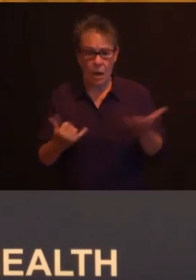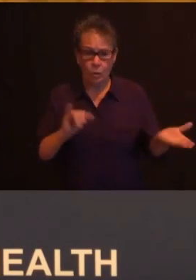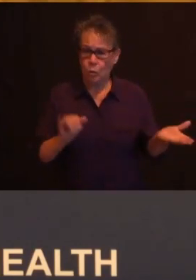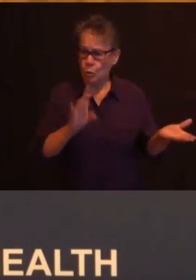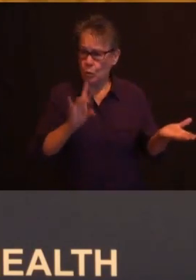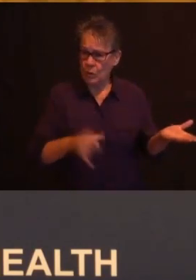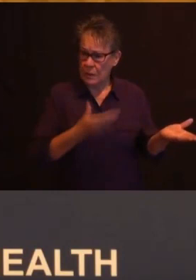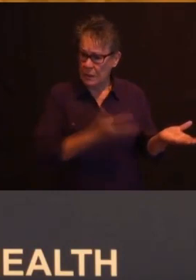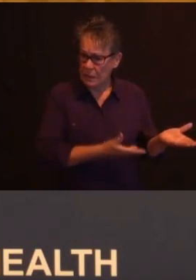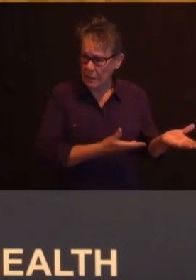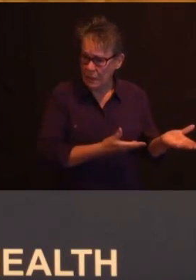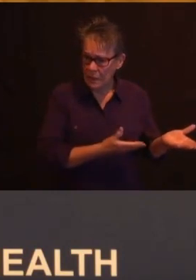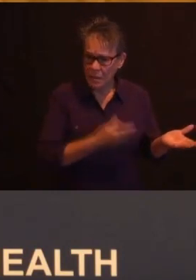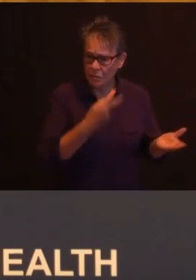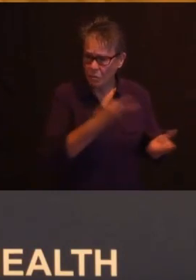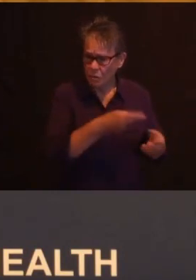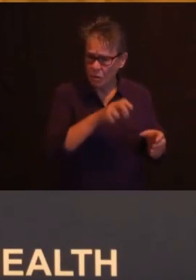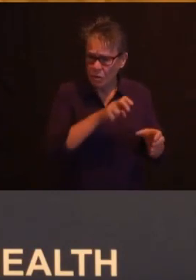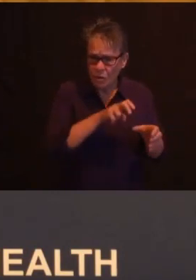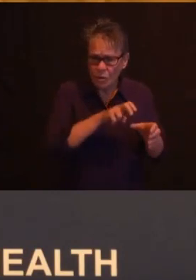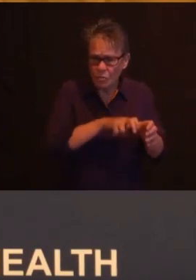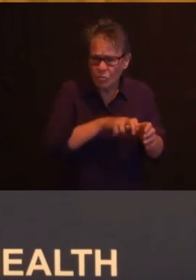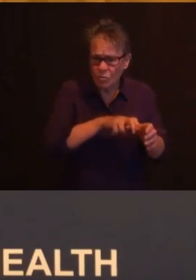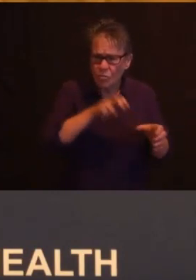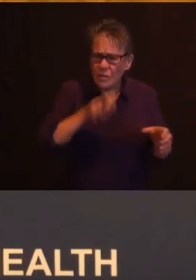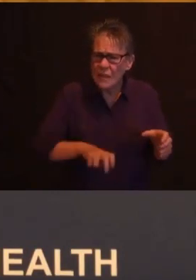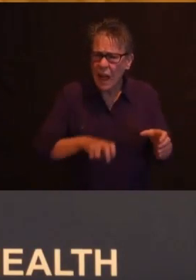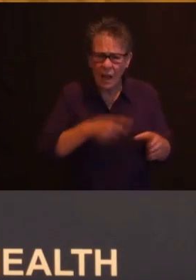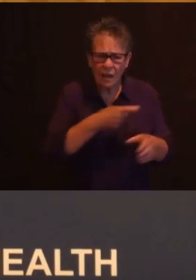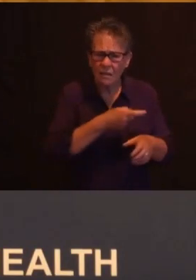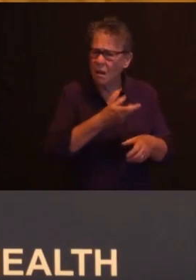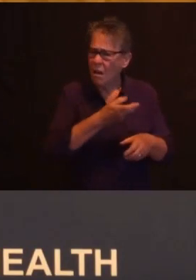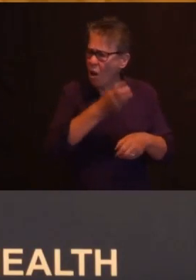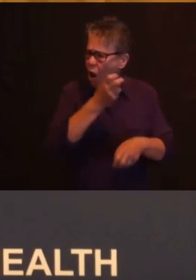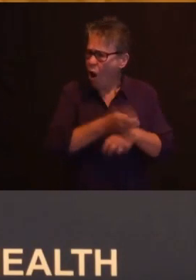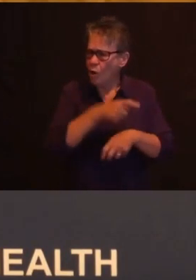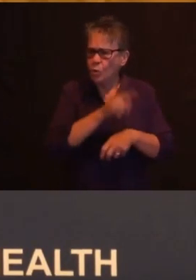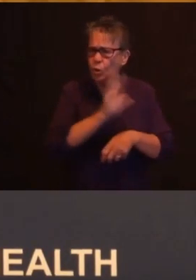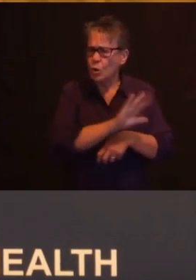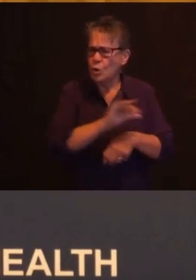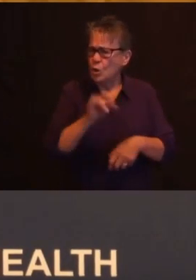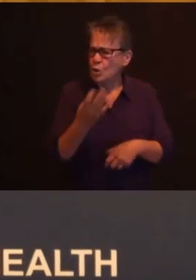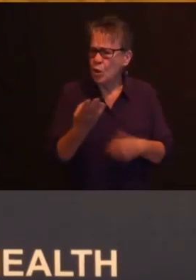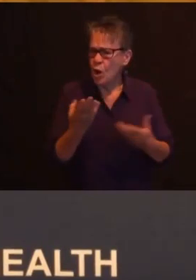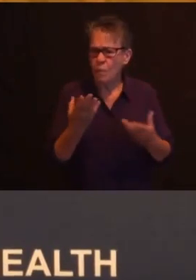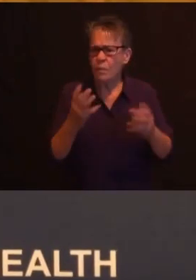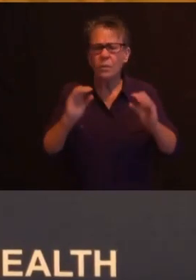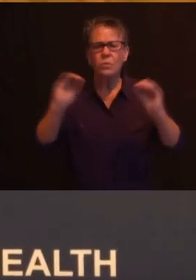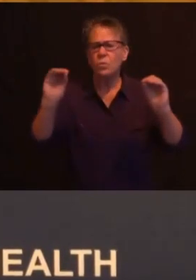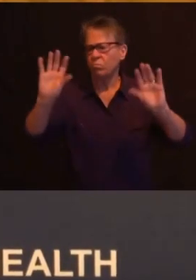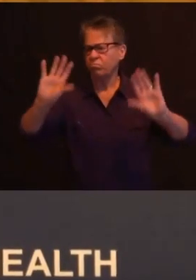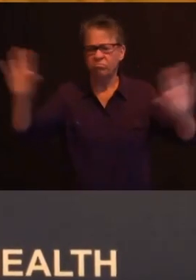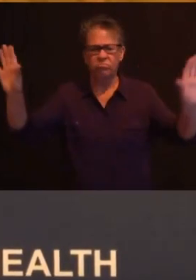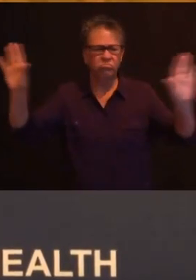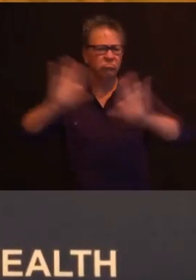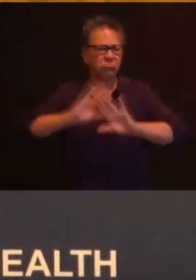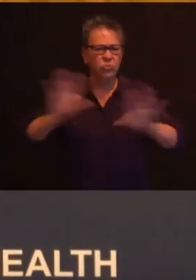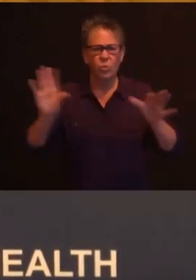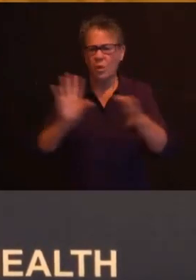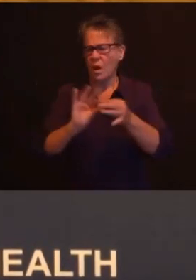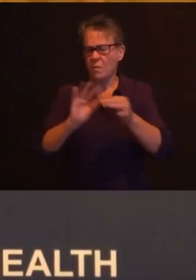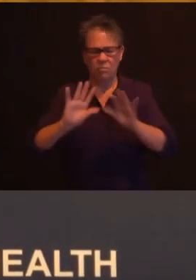I'm going to continue to say I've got nothing to add on that. Nothing to add. I incorporate my prior answer by reference.